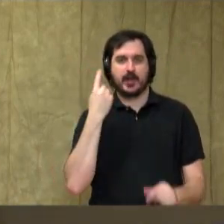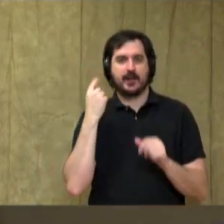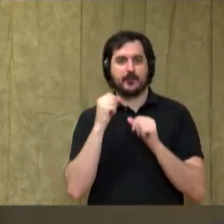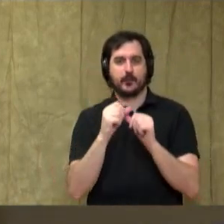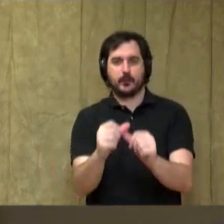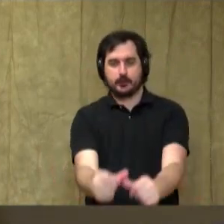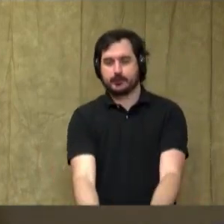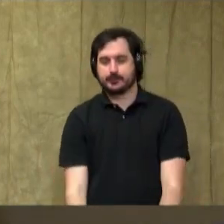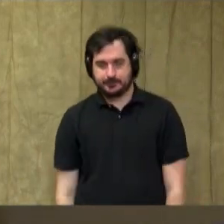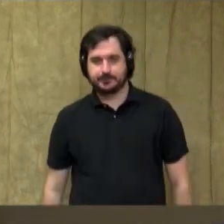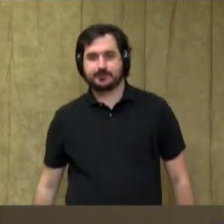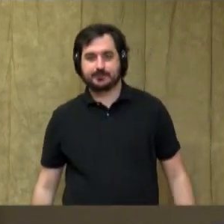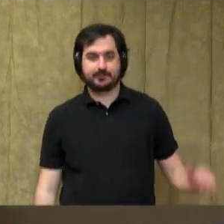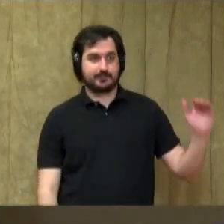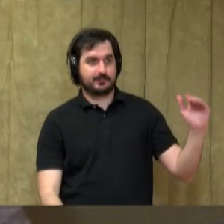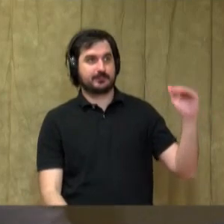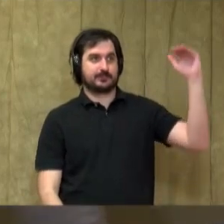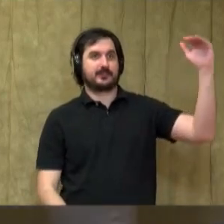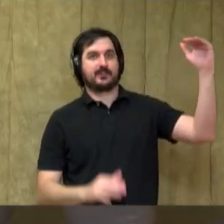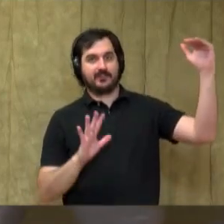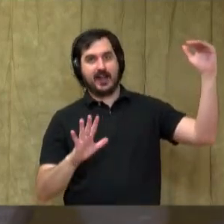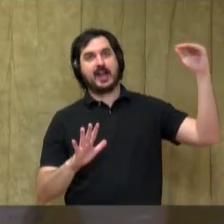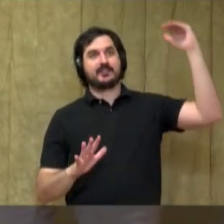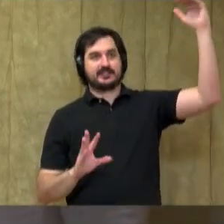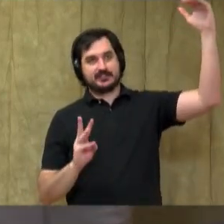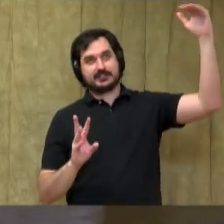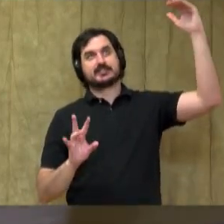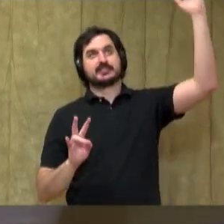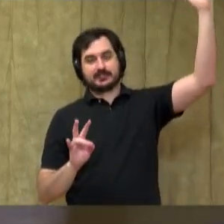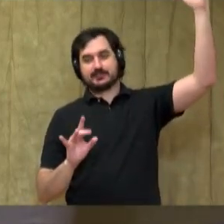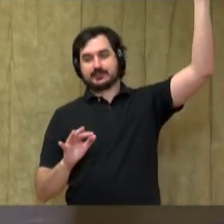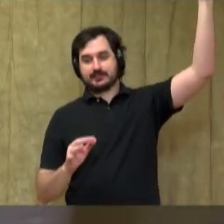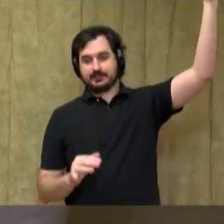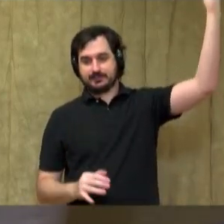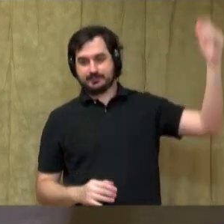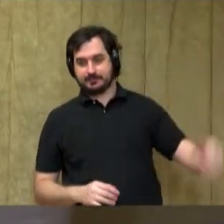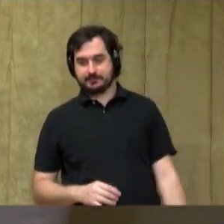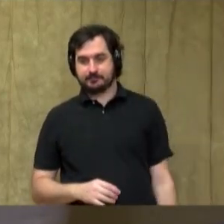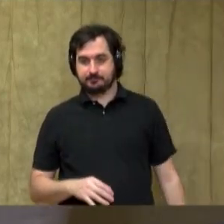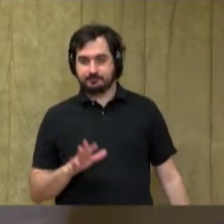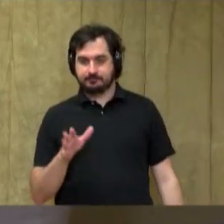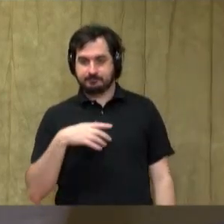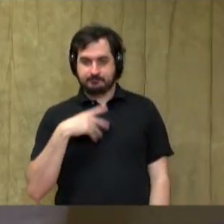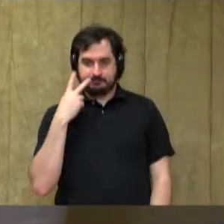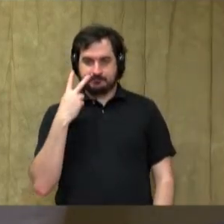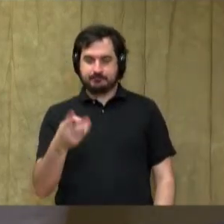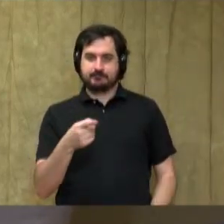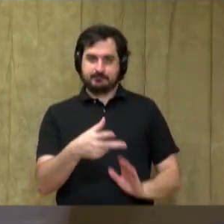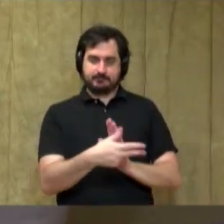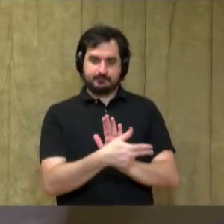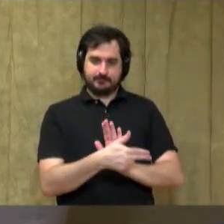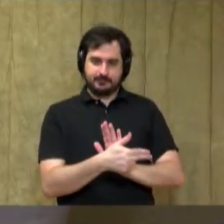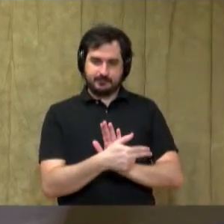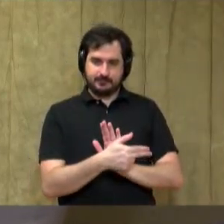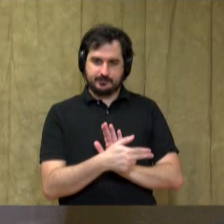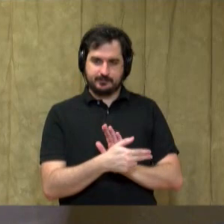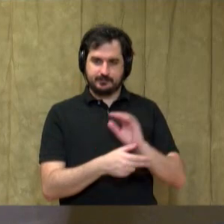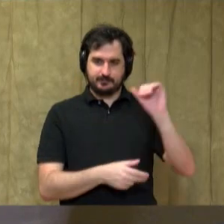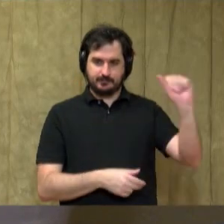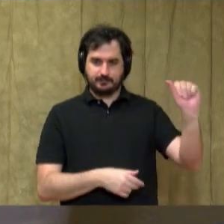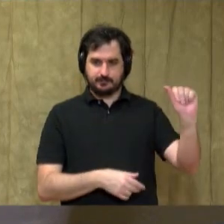line would be 5, and so on. Look at C. It says label the origin, the point where